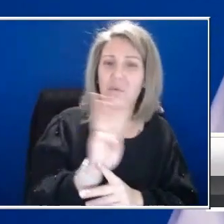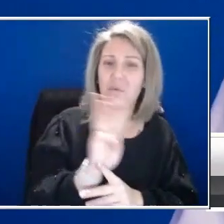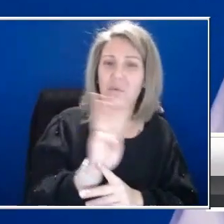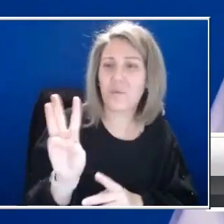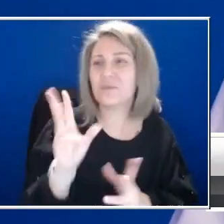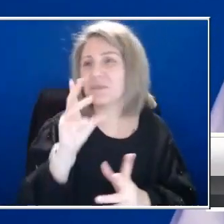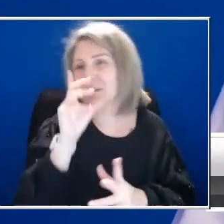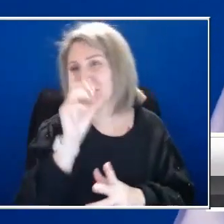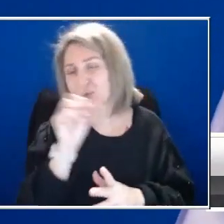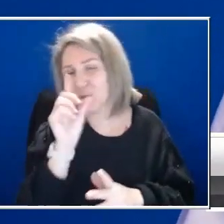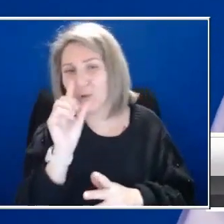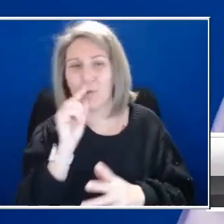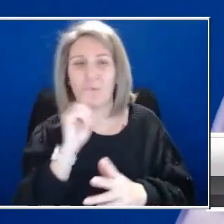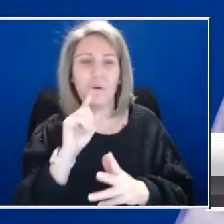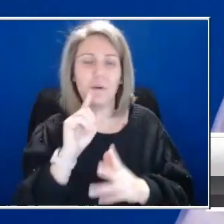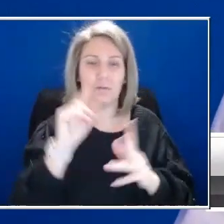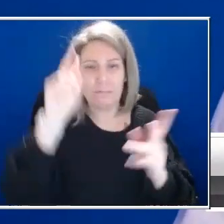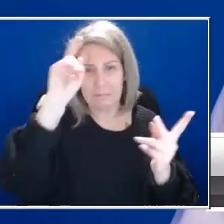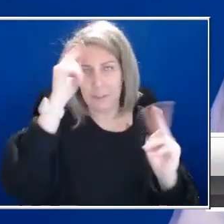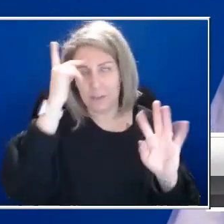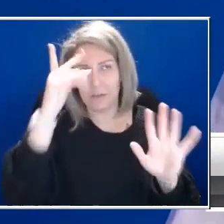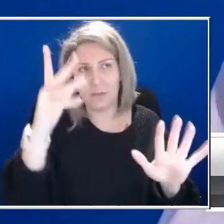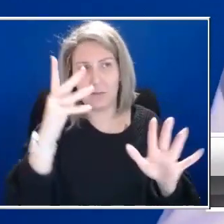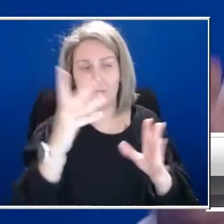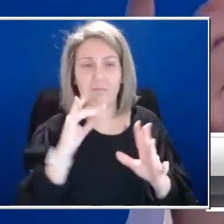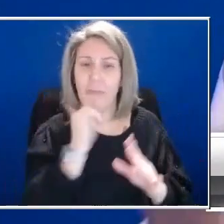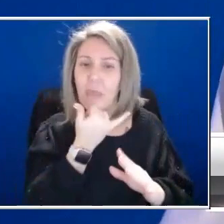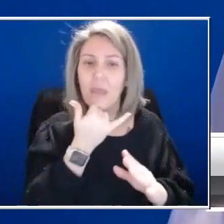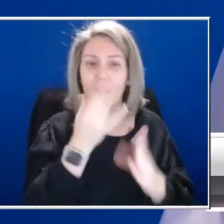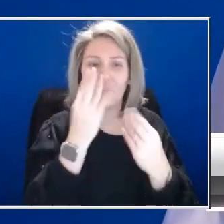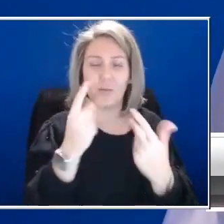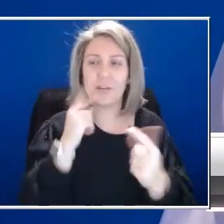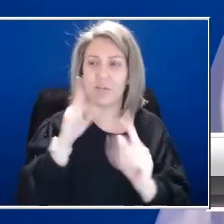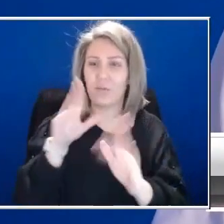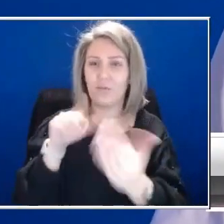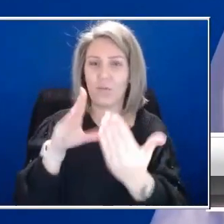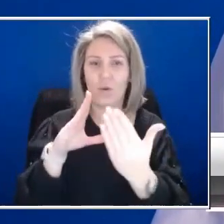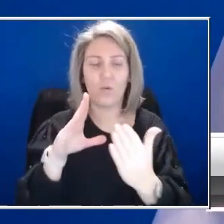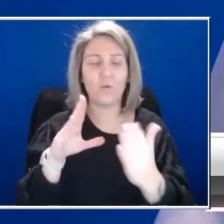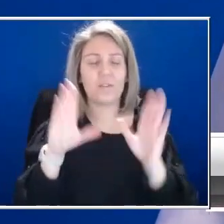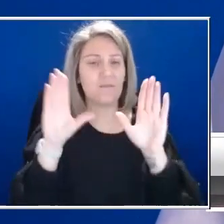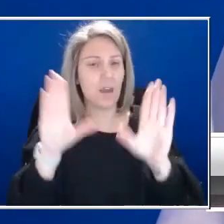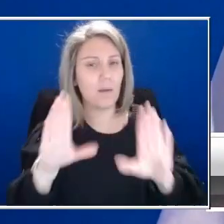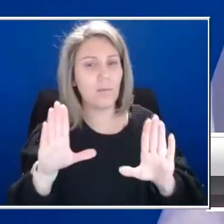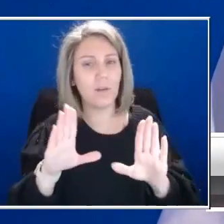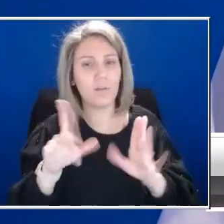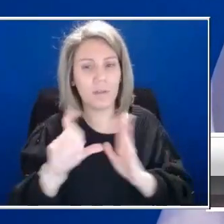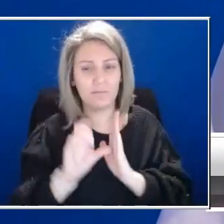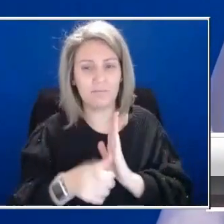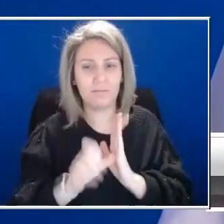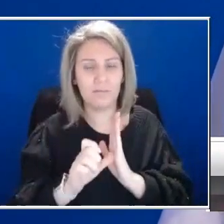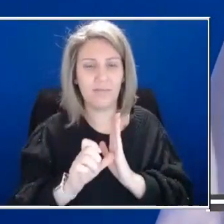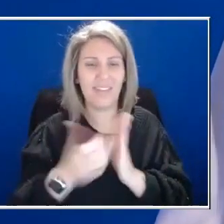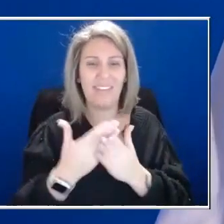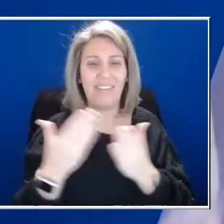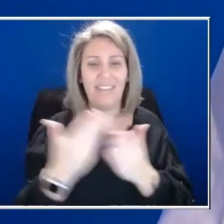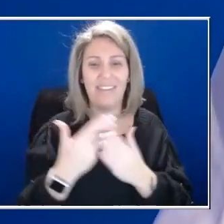misinformation we know out there, and I think the approach she took was fabulous. I just wanted to reiterate a thing or two I think Dr. Rohr said